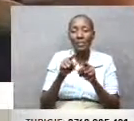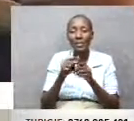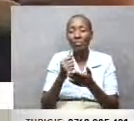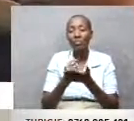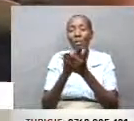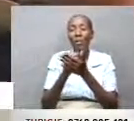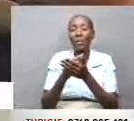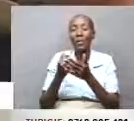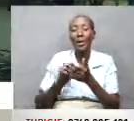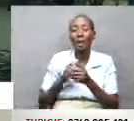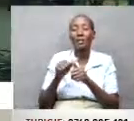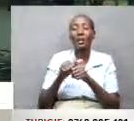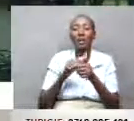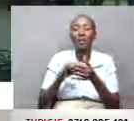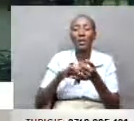mapema.